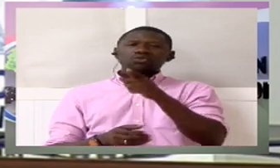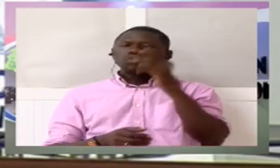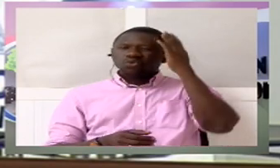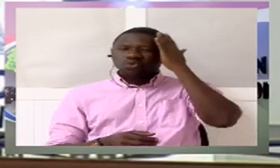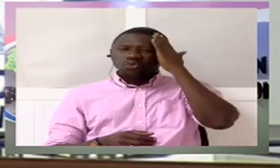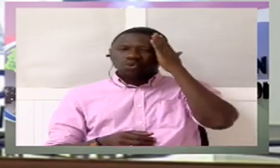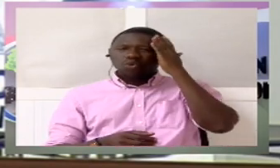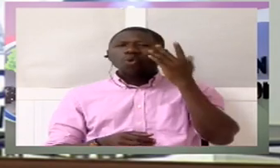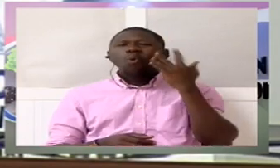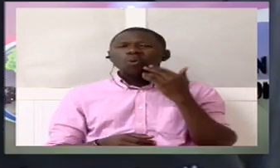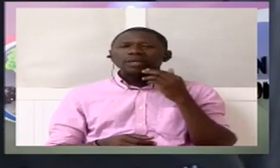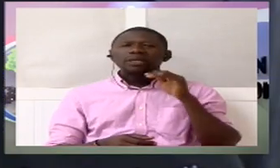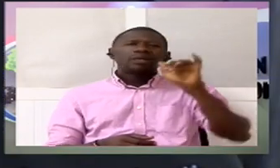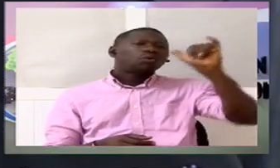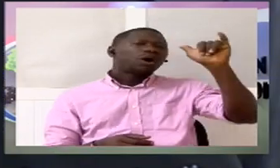established?